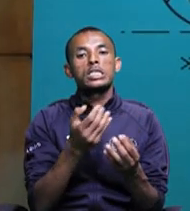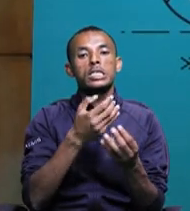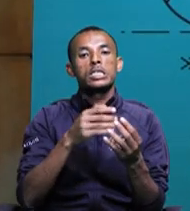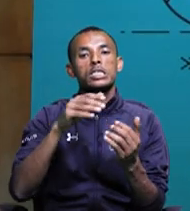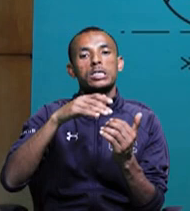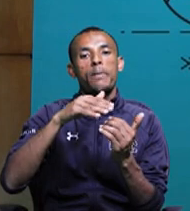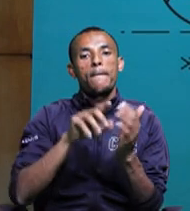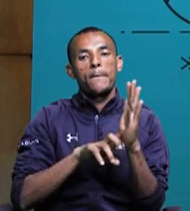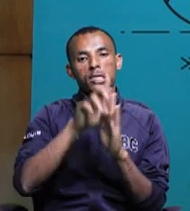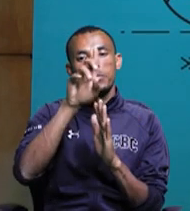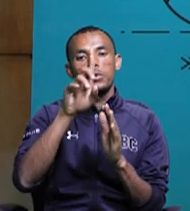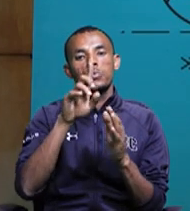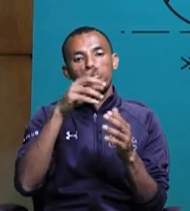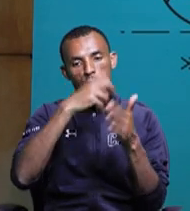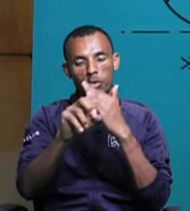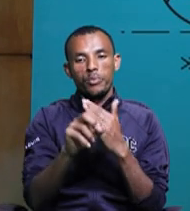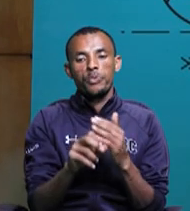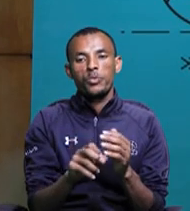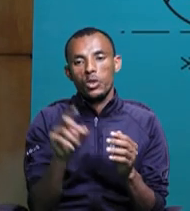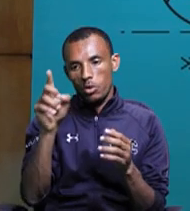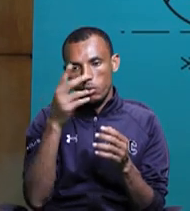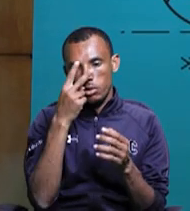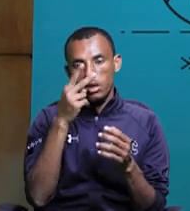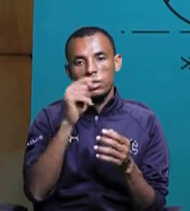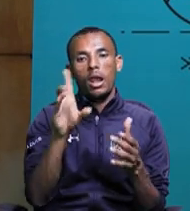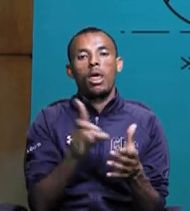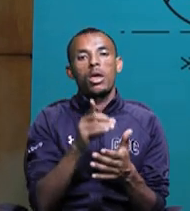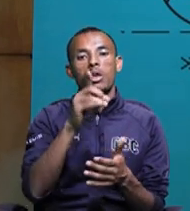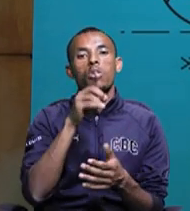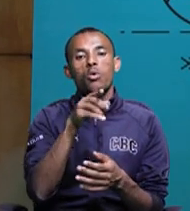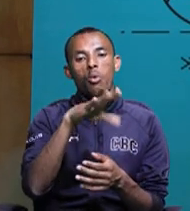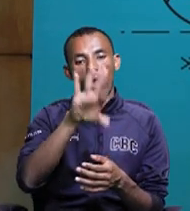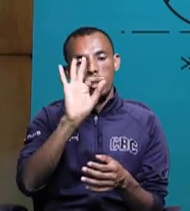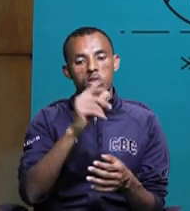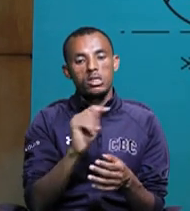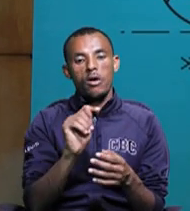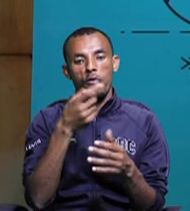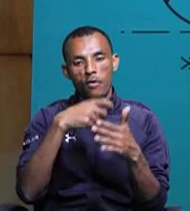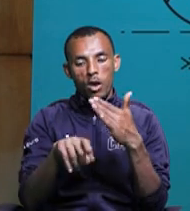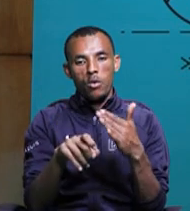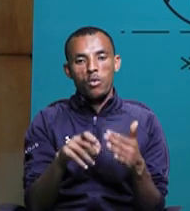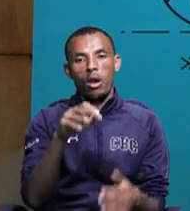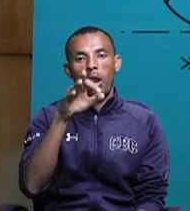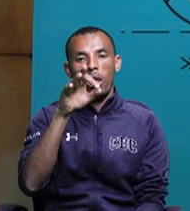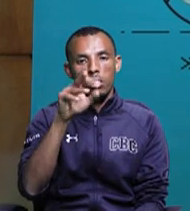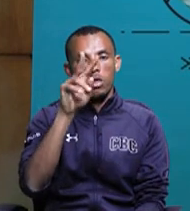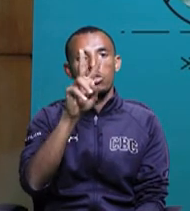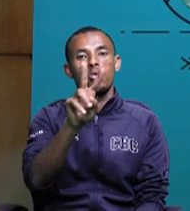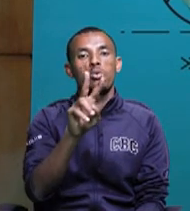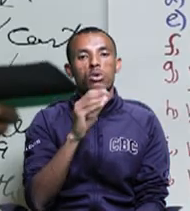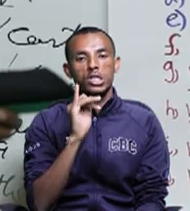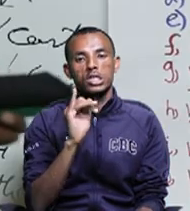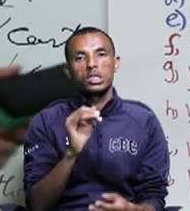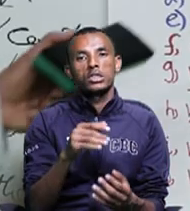mark of the students? You have to refer also the data, and you will get a value which is 92 to the maximum mark.